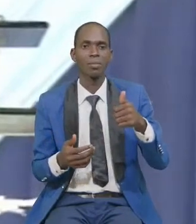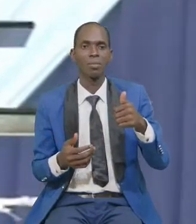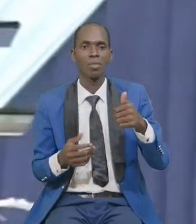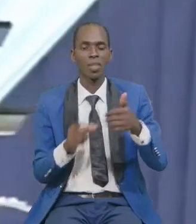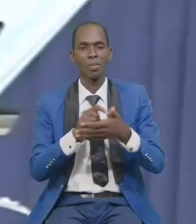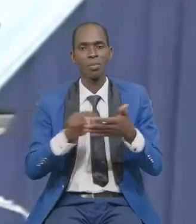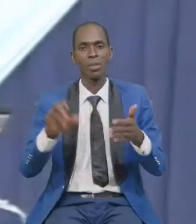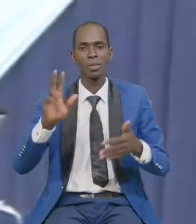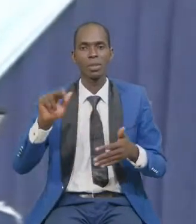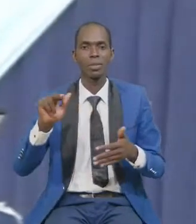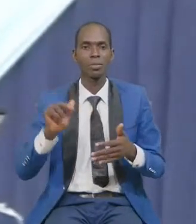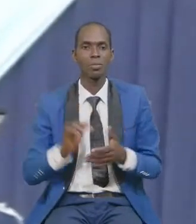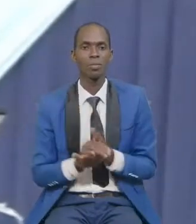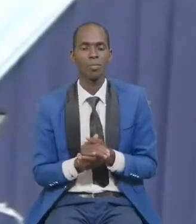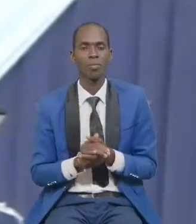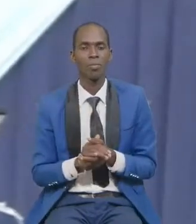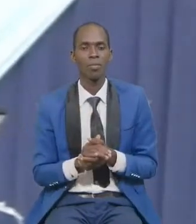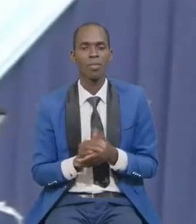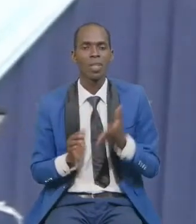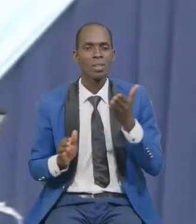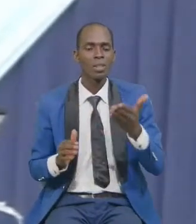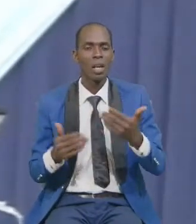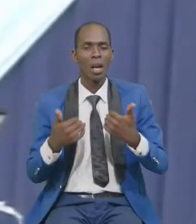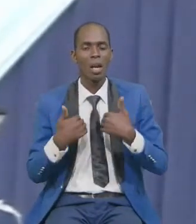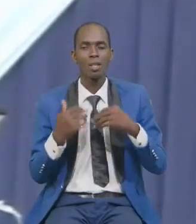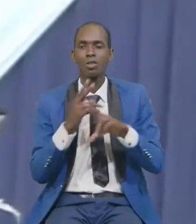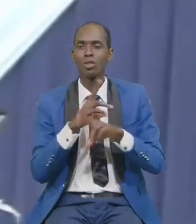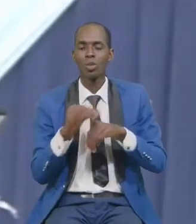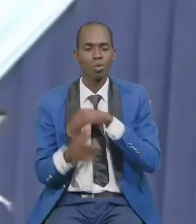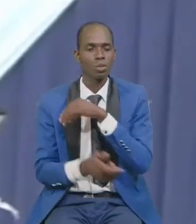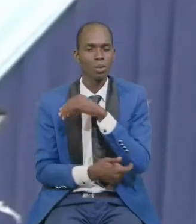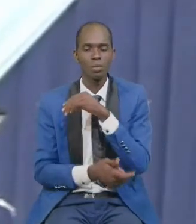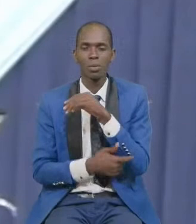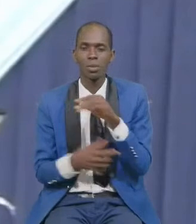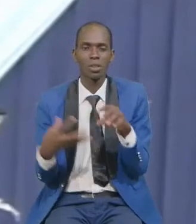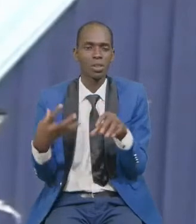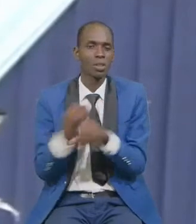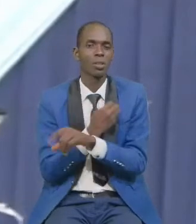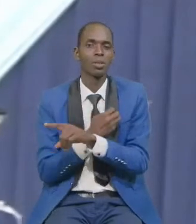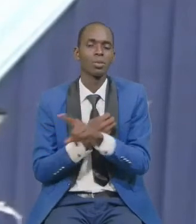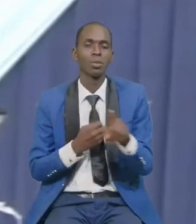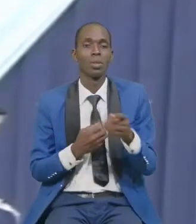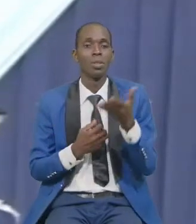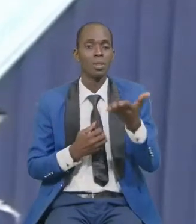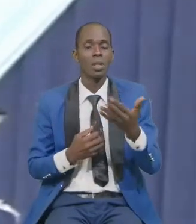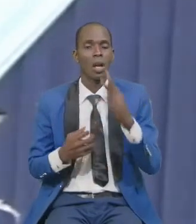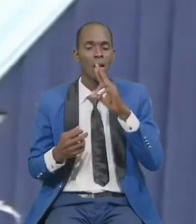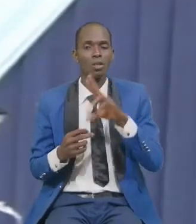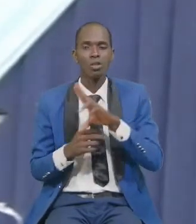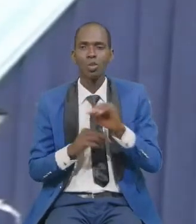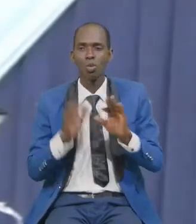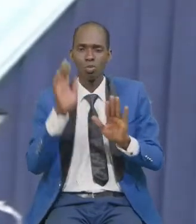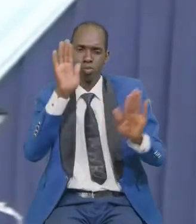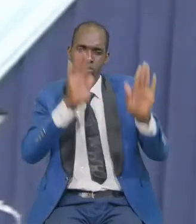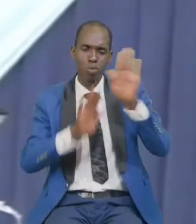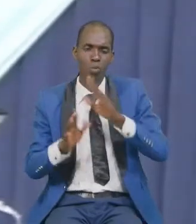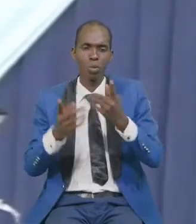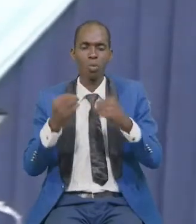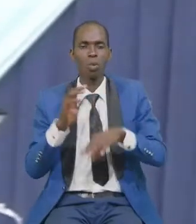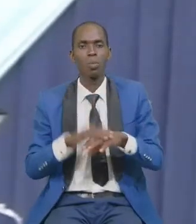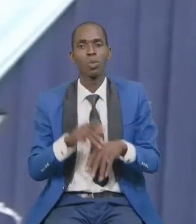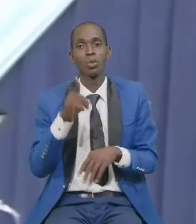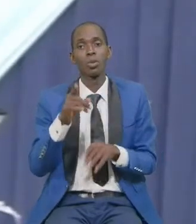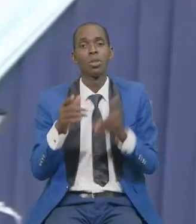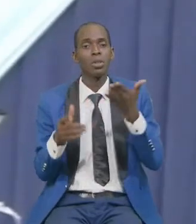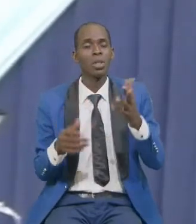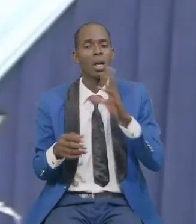verse 13. There has no temptation taken you. There has no trouble come upon you.